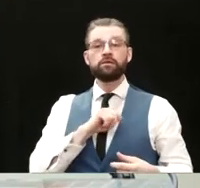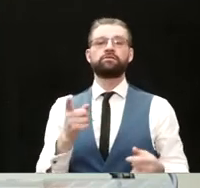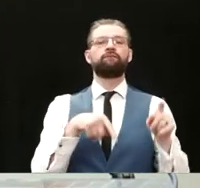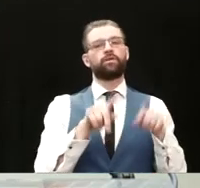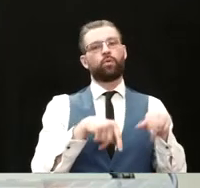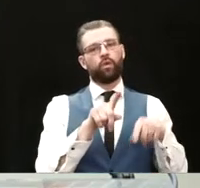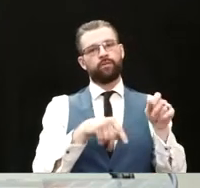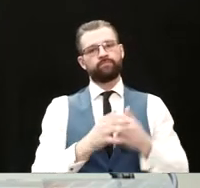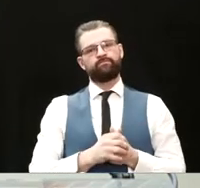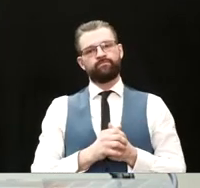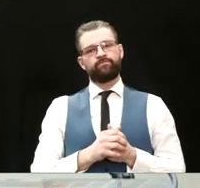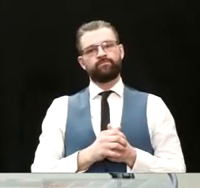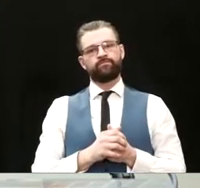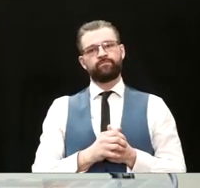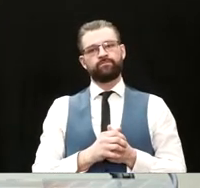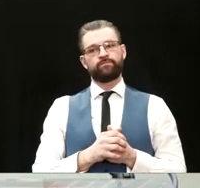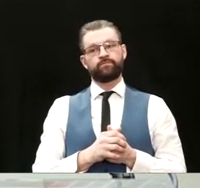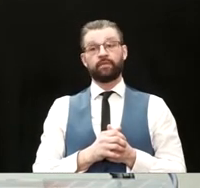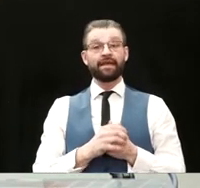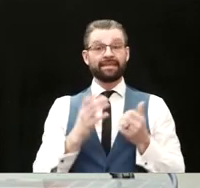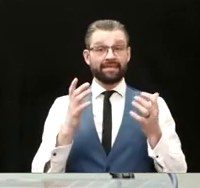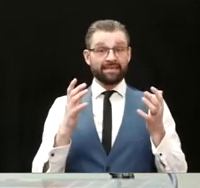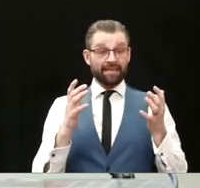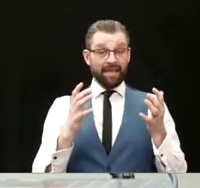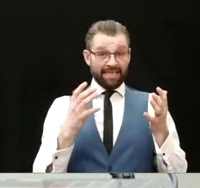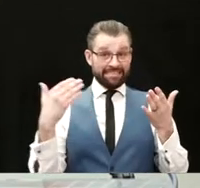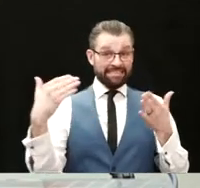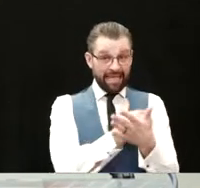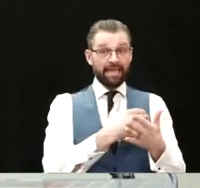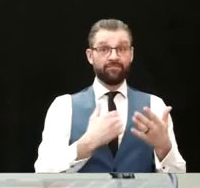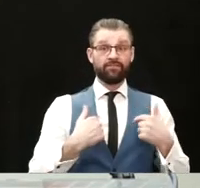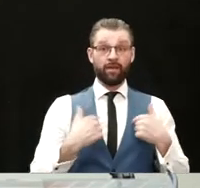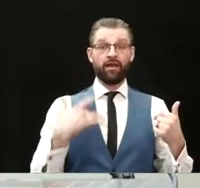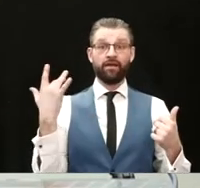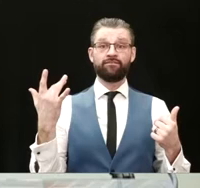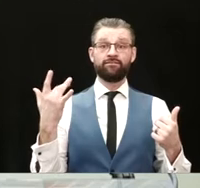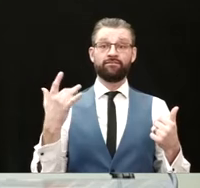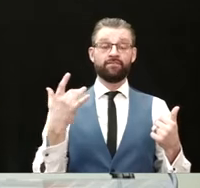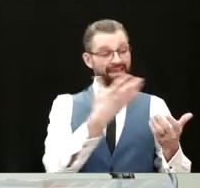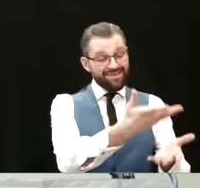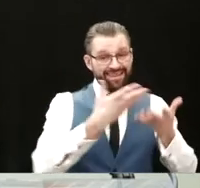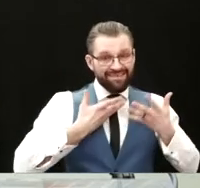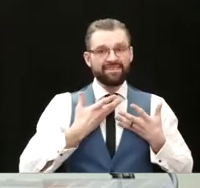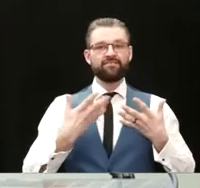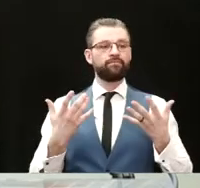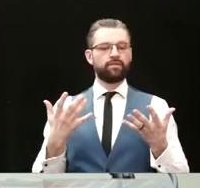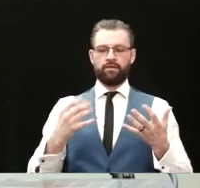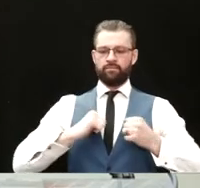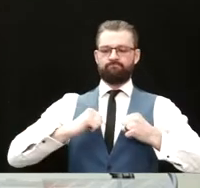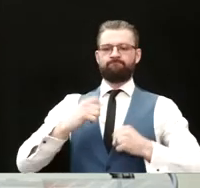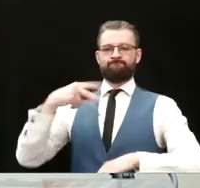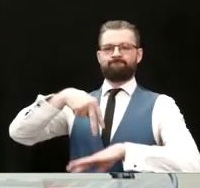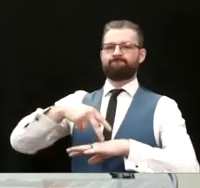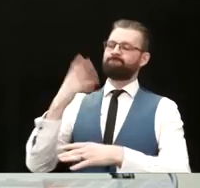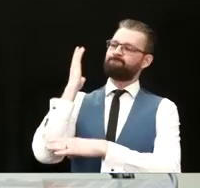football. It has not saved me, it has not only saved me, but given me a platform to talk about the dangers